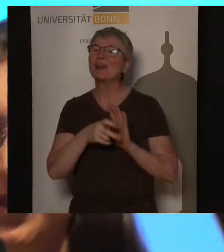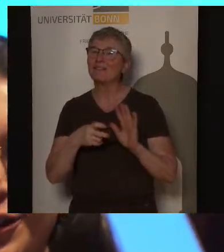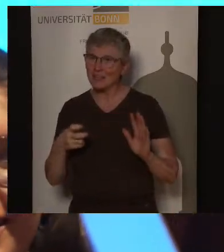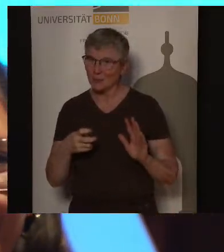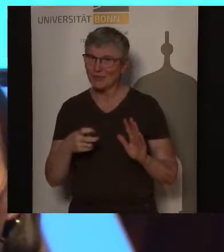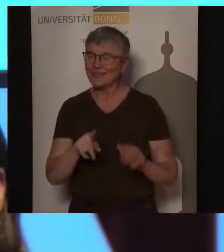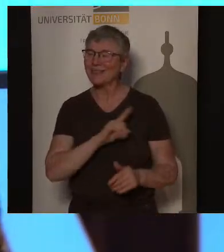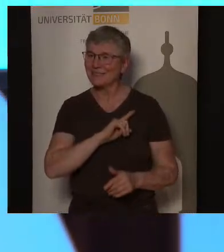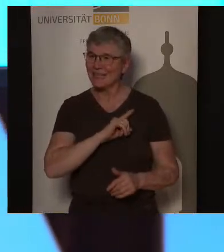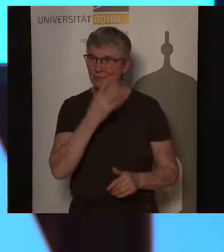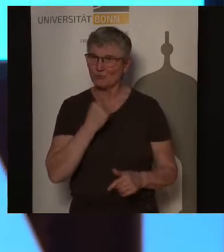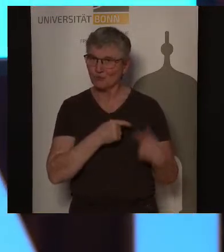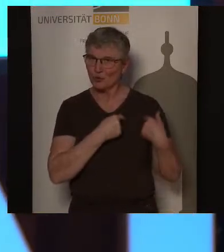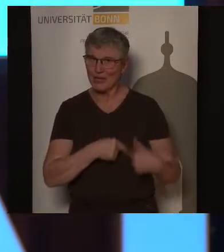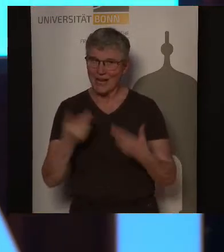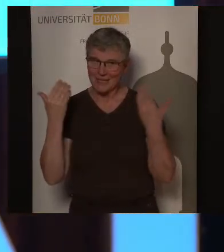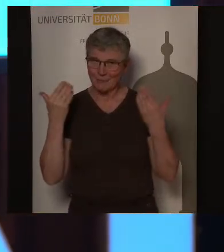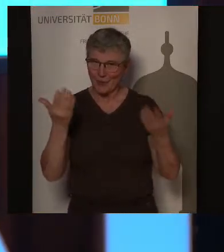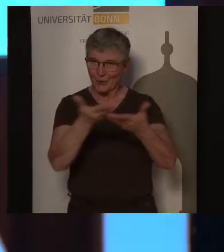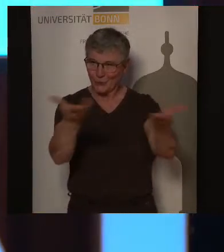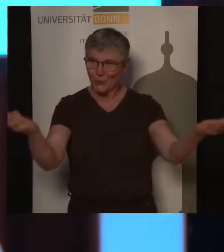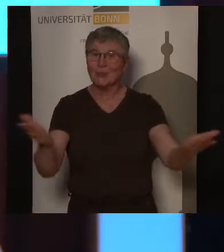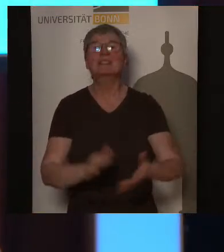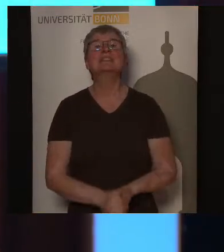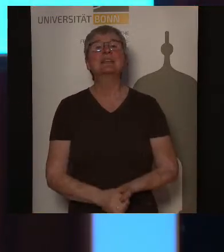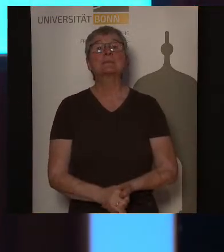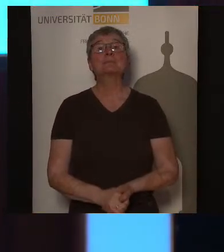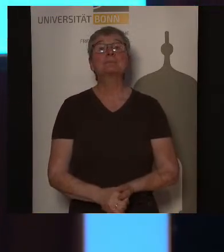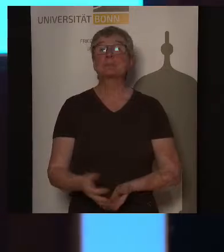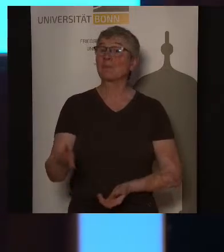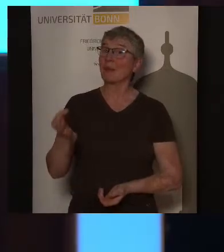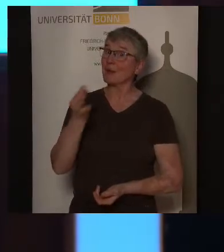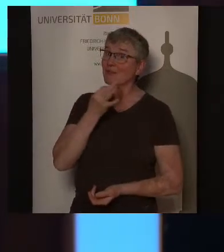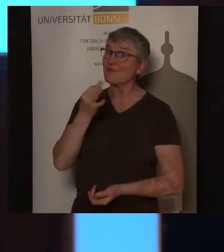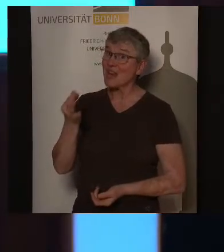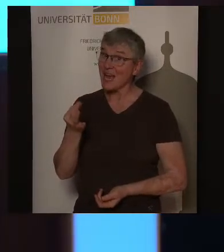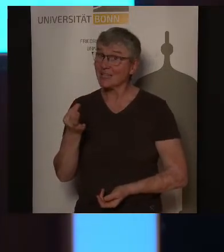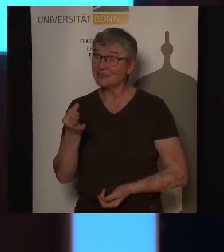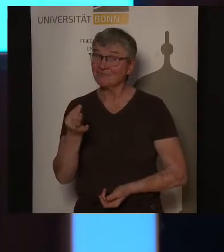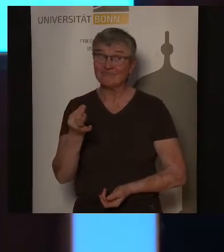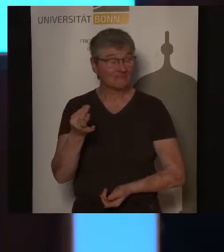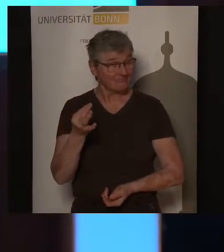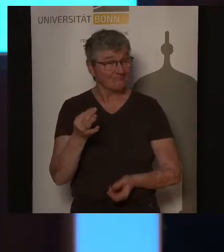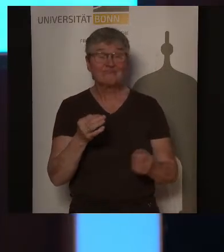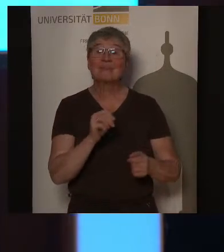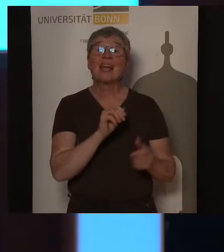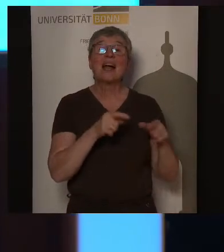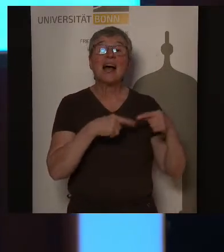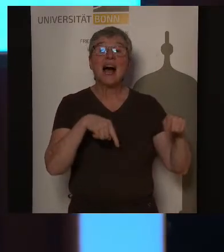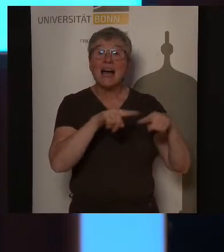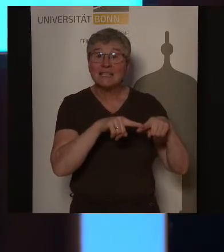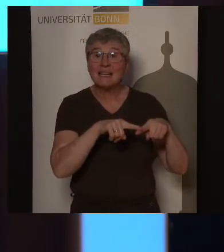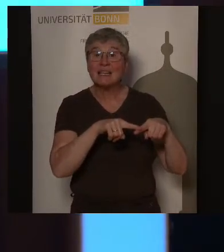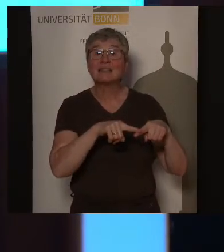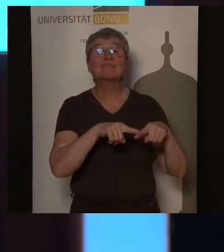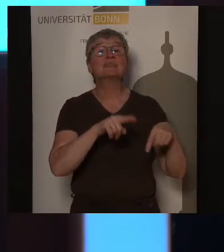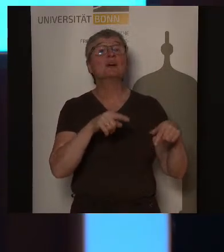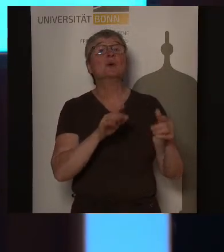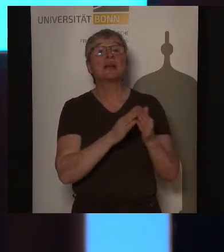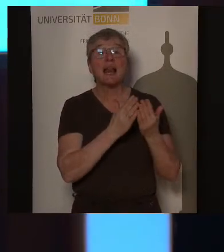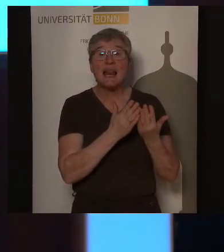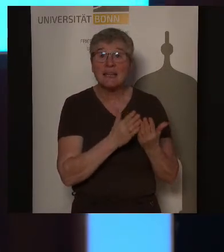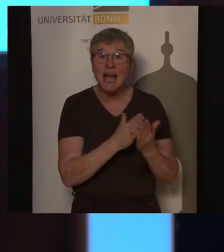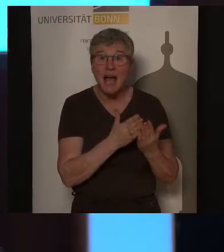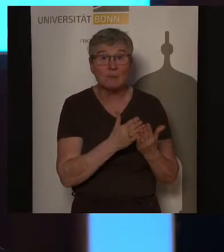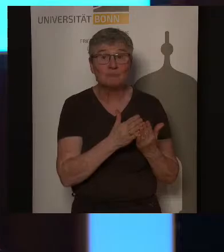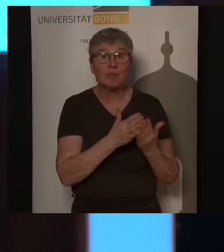Well, first of all, I would also like to welcome everybody. And the question actually is what you can